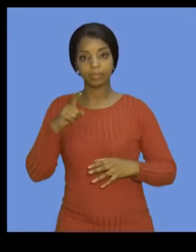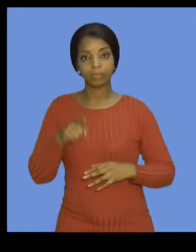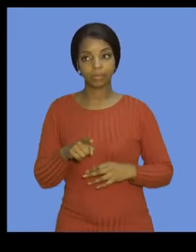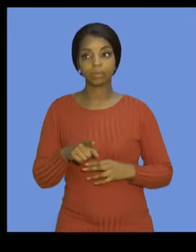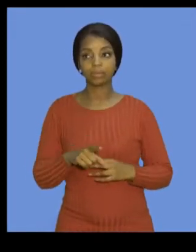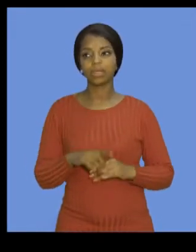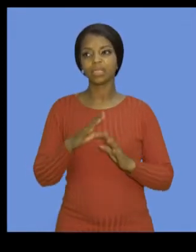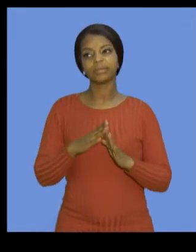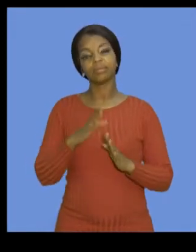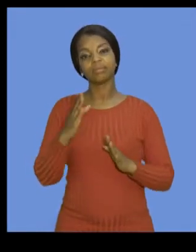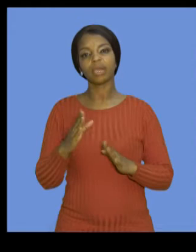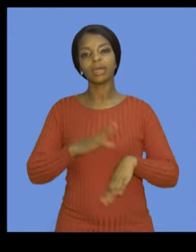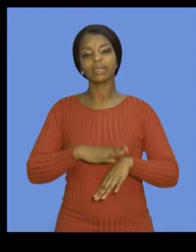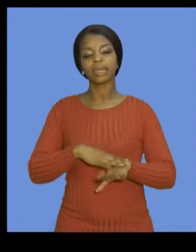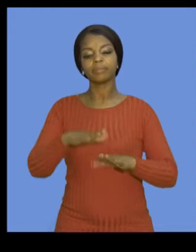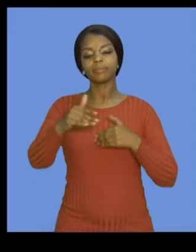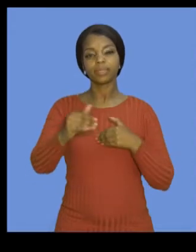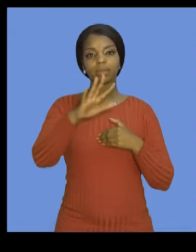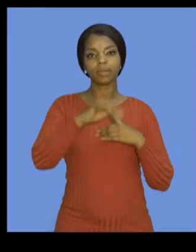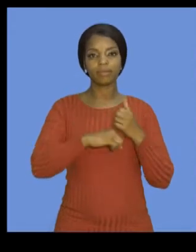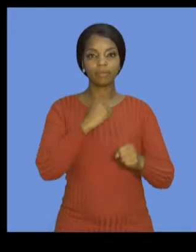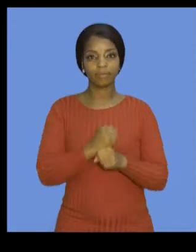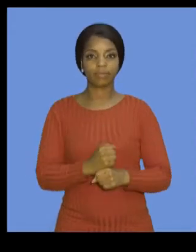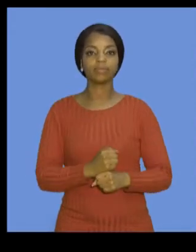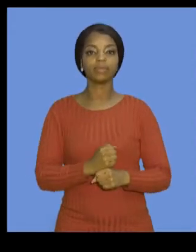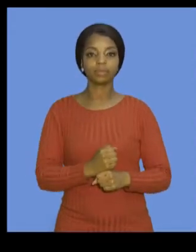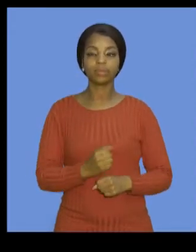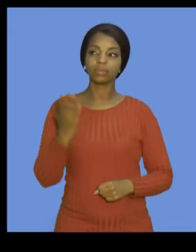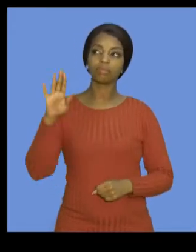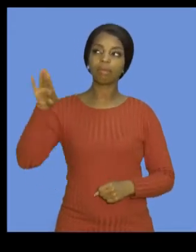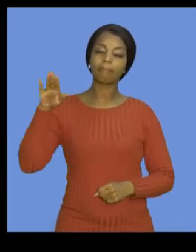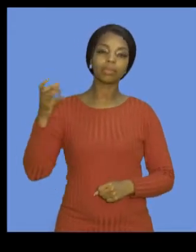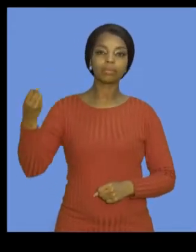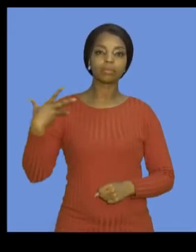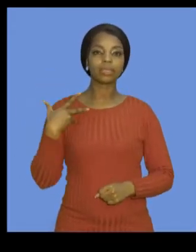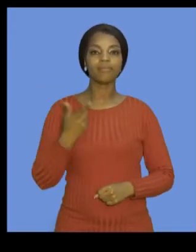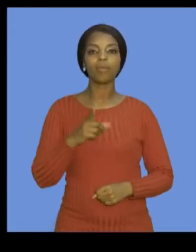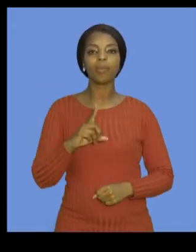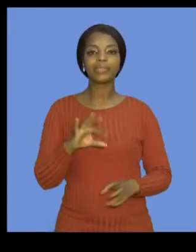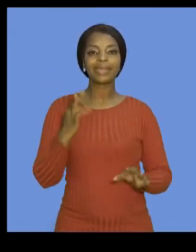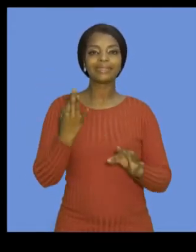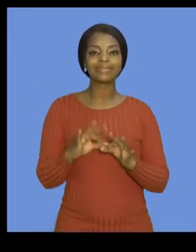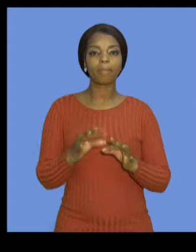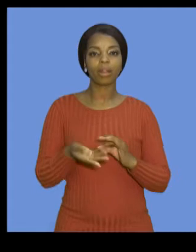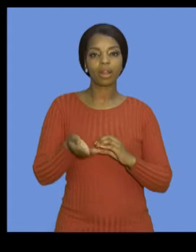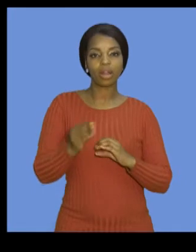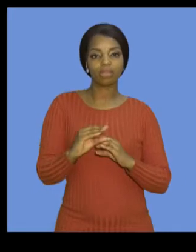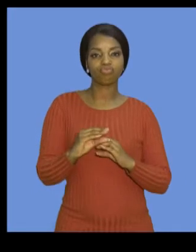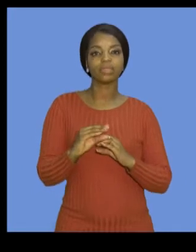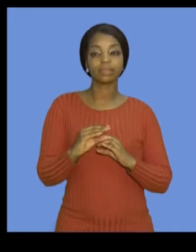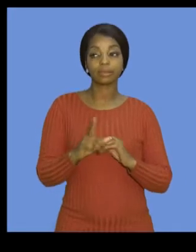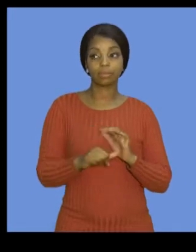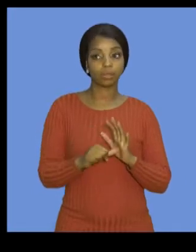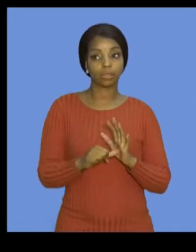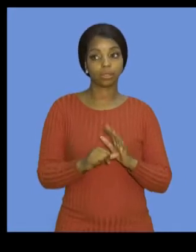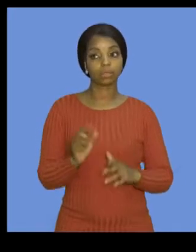which is N. In a bank that offers him a savings account that pays simple interest. Simple interest,